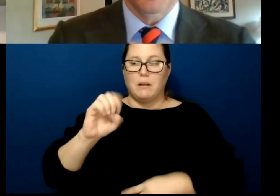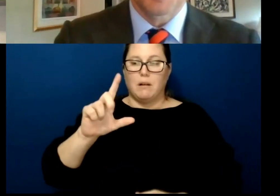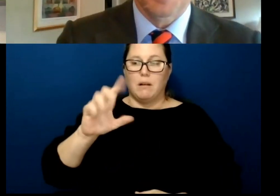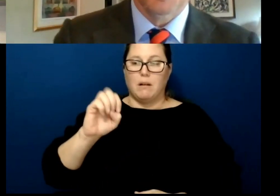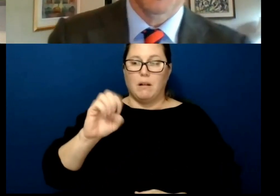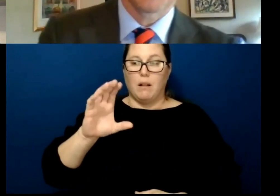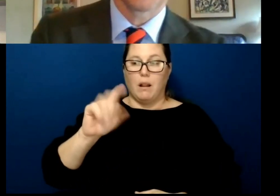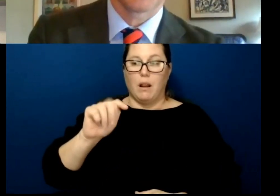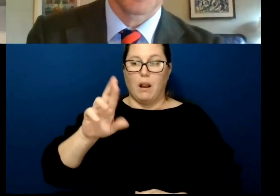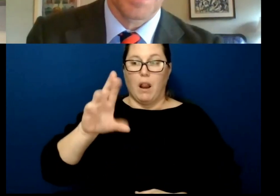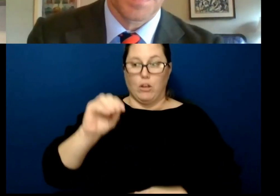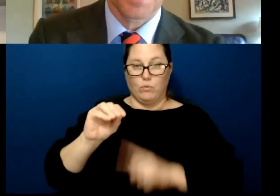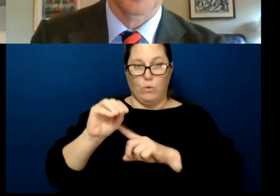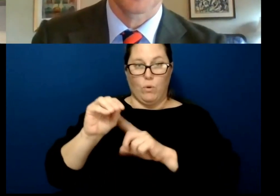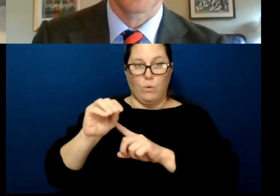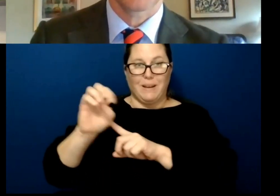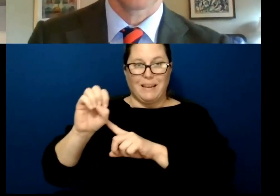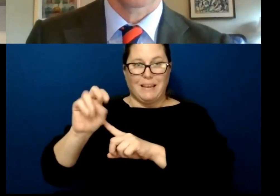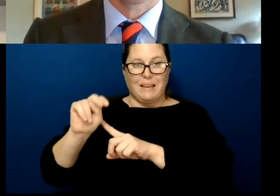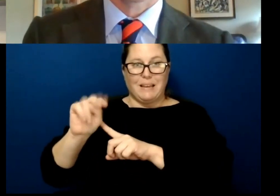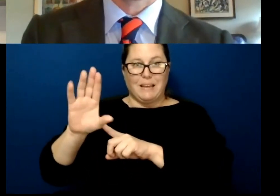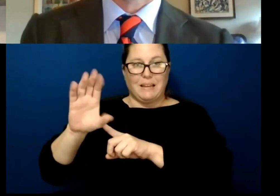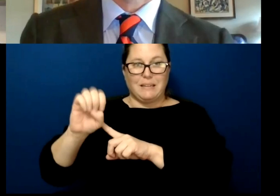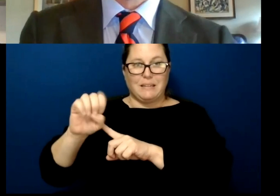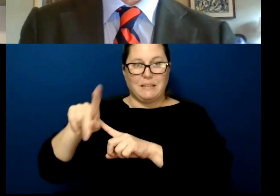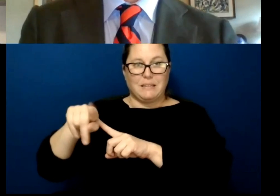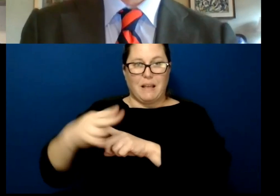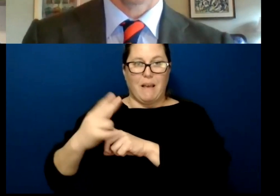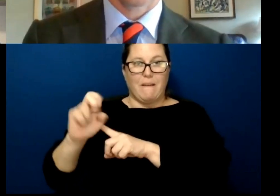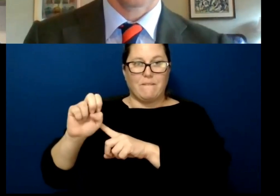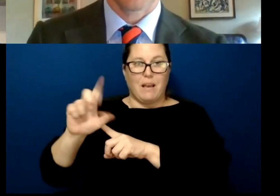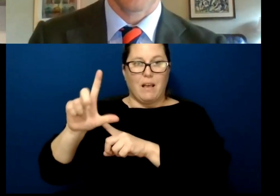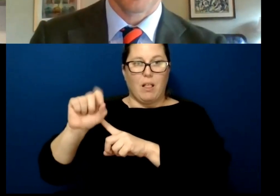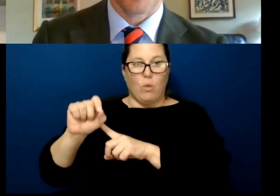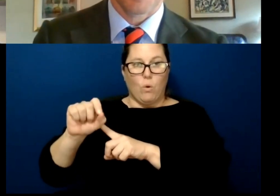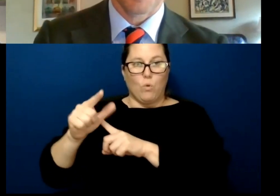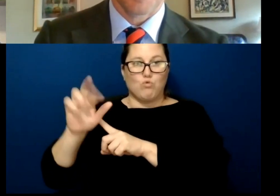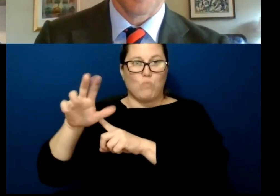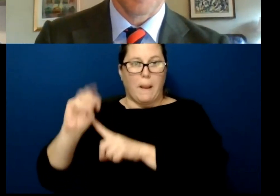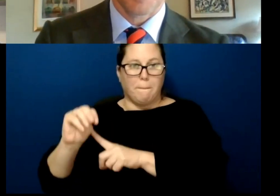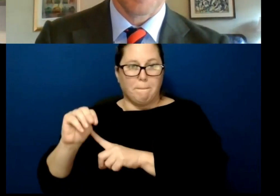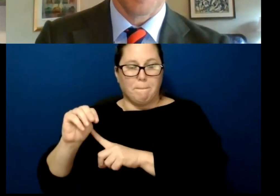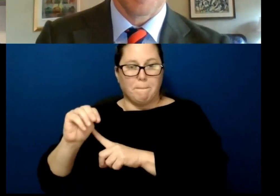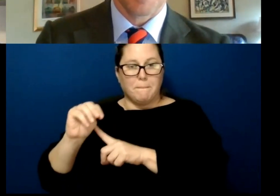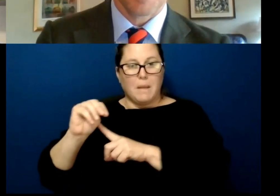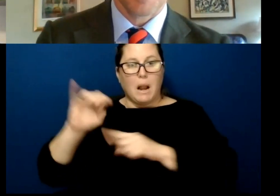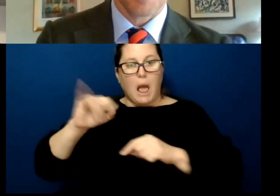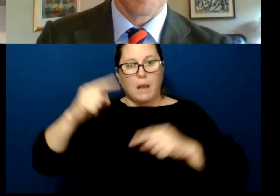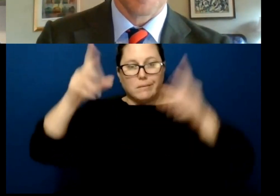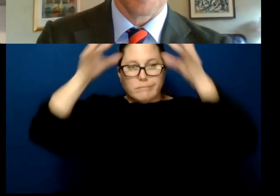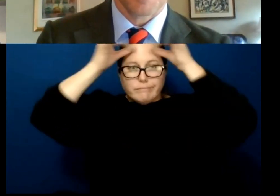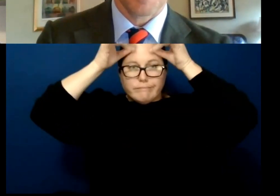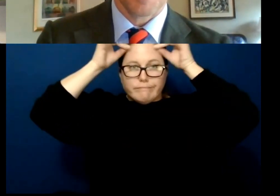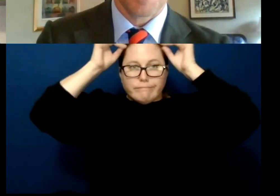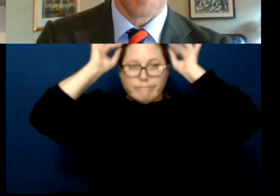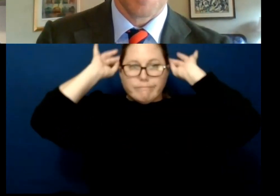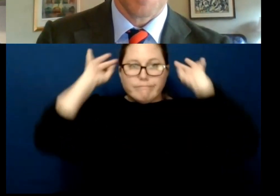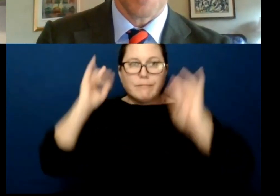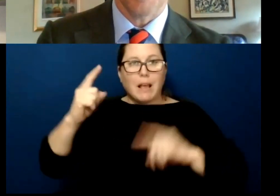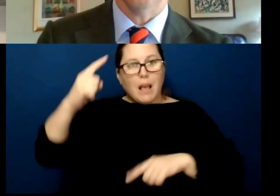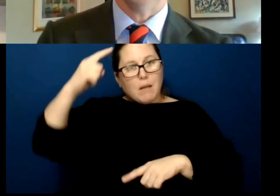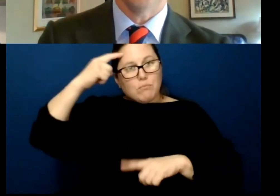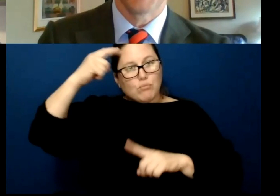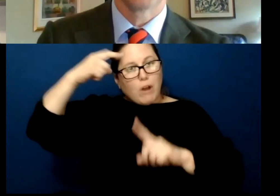essentially looking at brain waves. And so I will look at people's brain waves for, several hours every